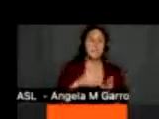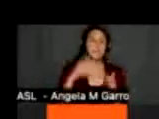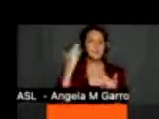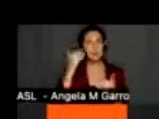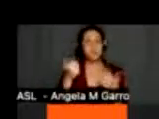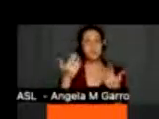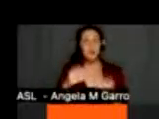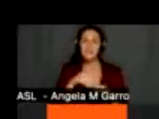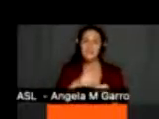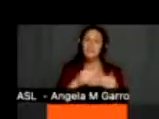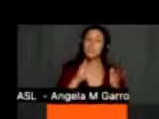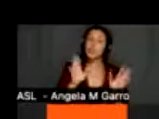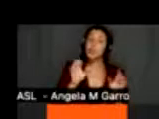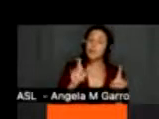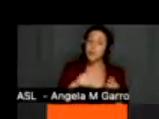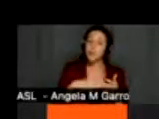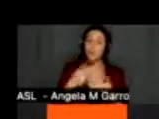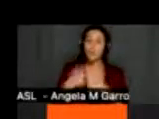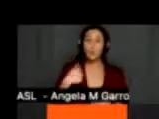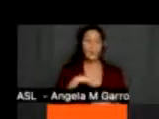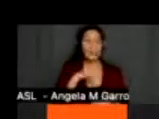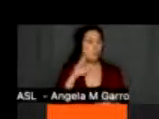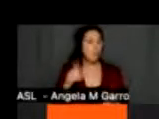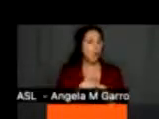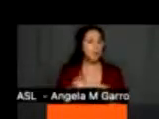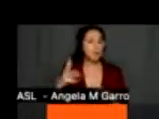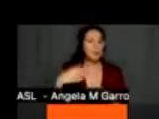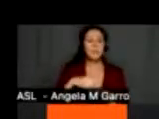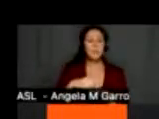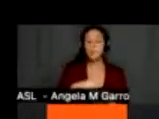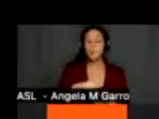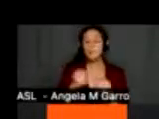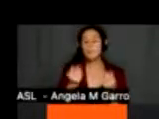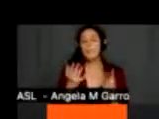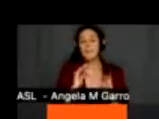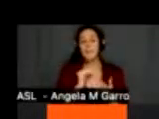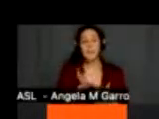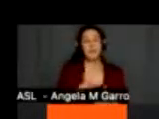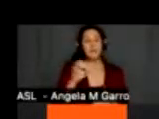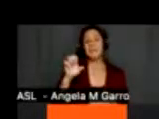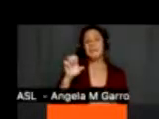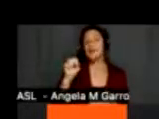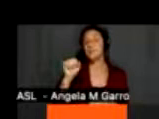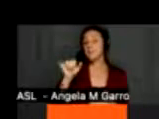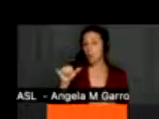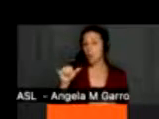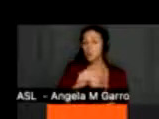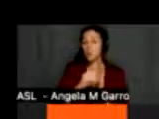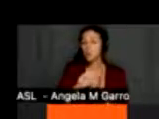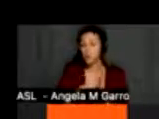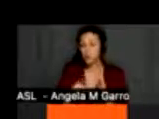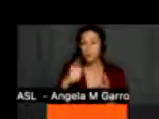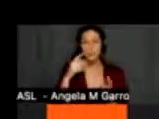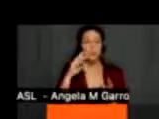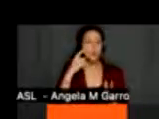which we will also include many of our ESY students. You'll note the focus